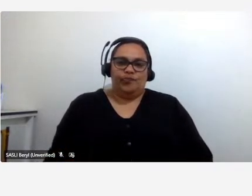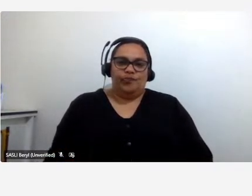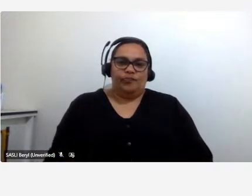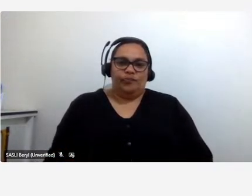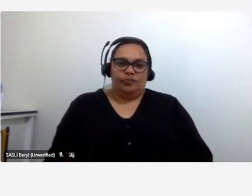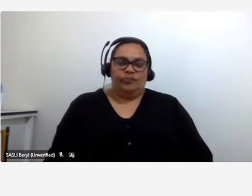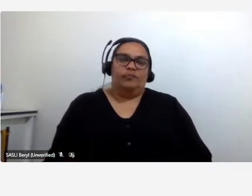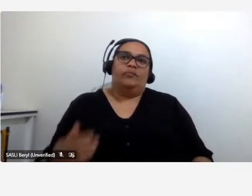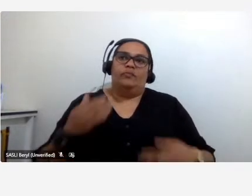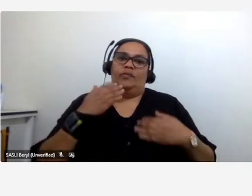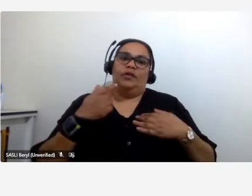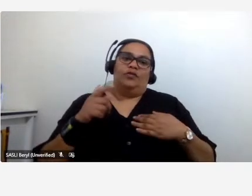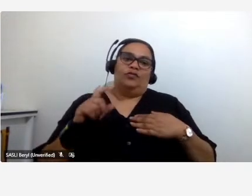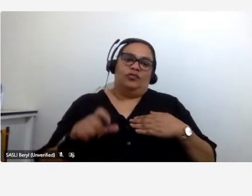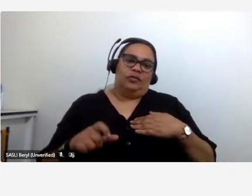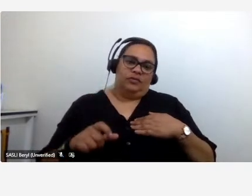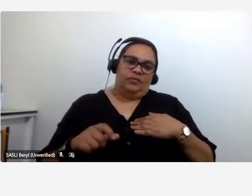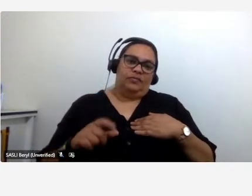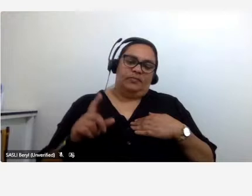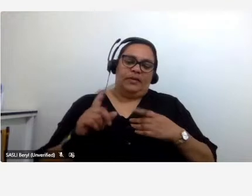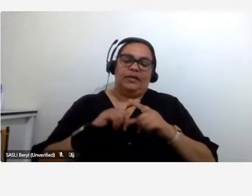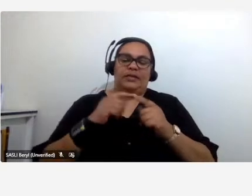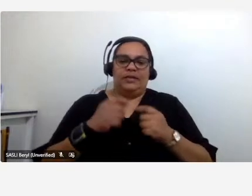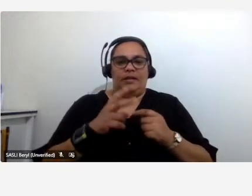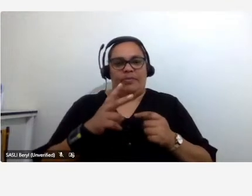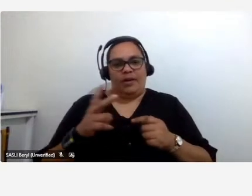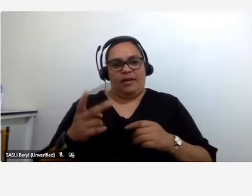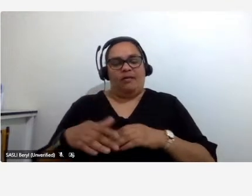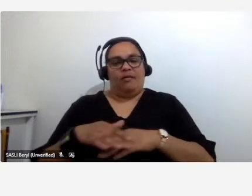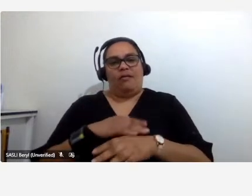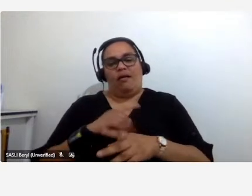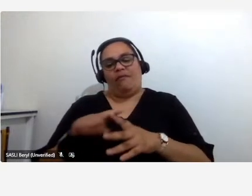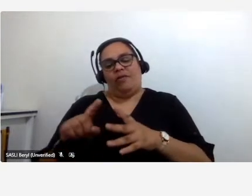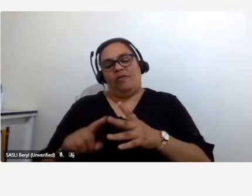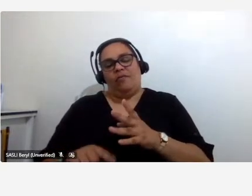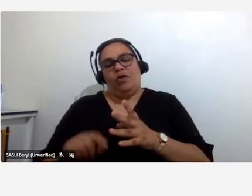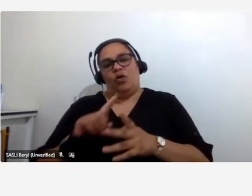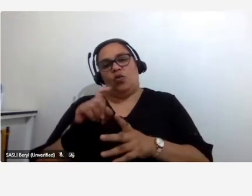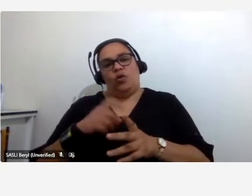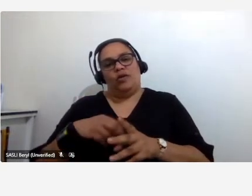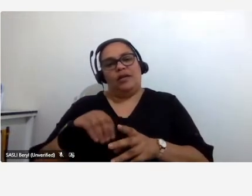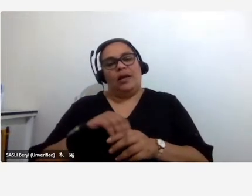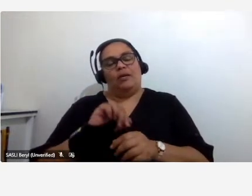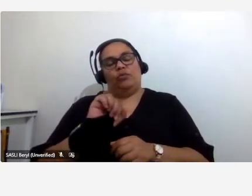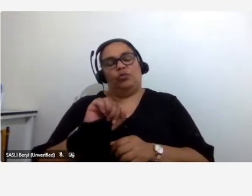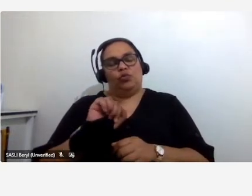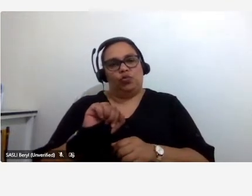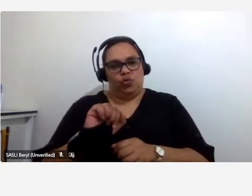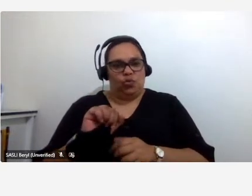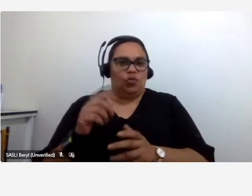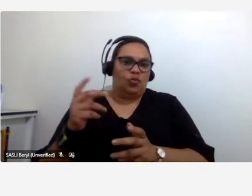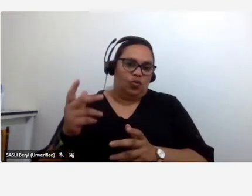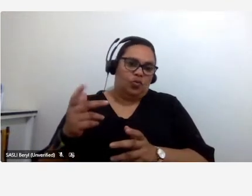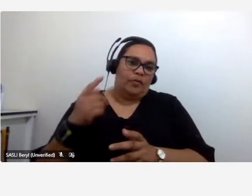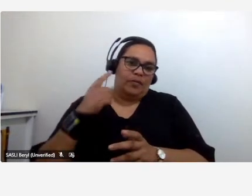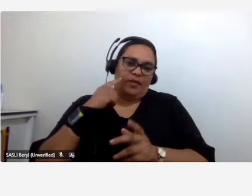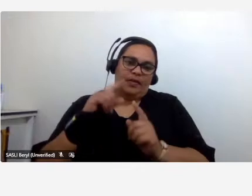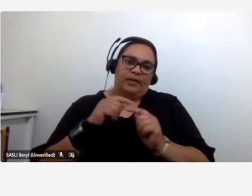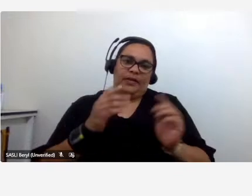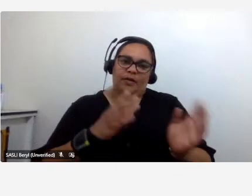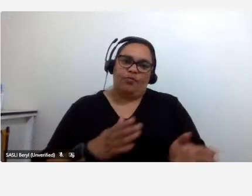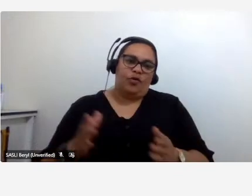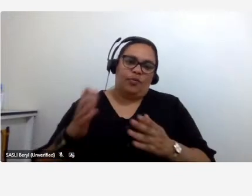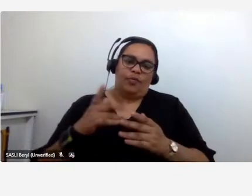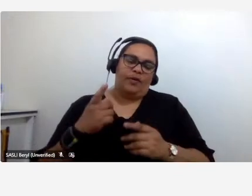Thank you, Chair. The team again will cover questions relevant to them. I think the team must prepare for